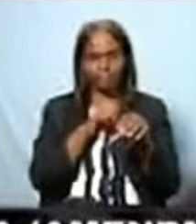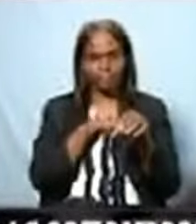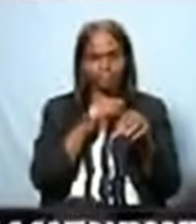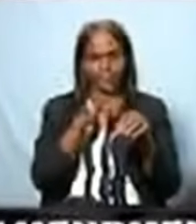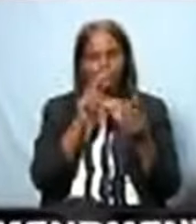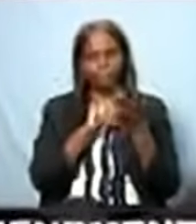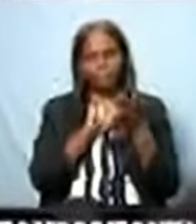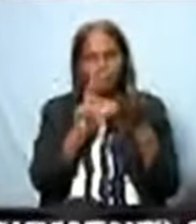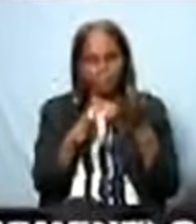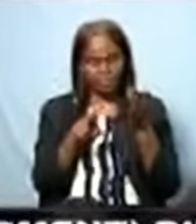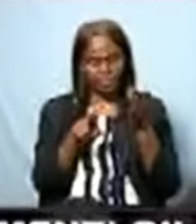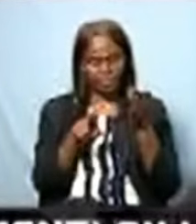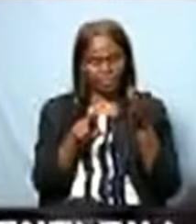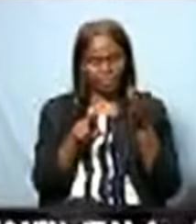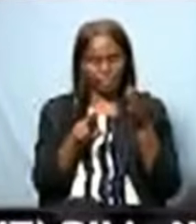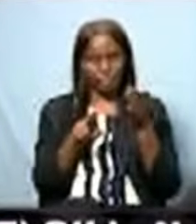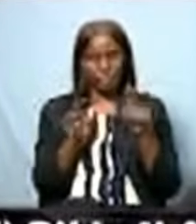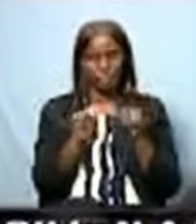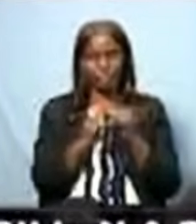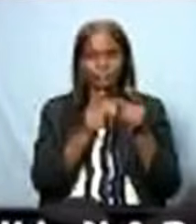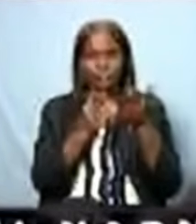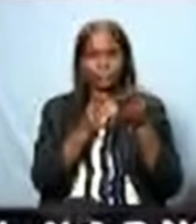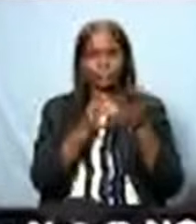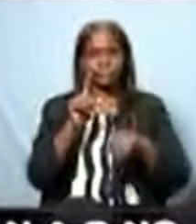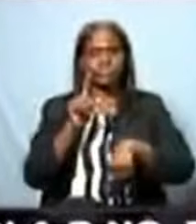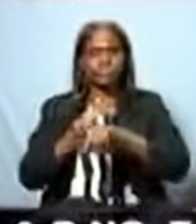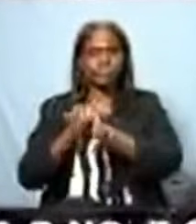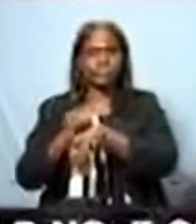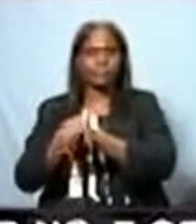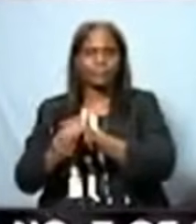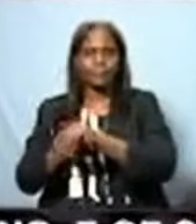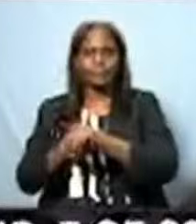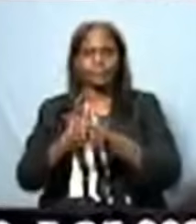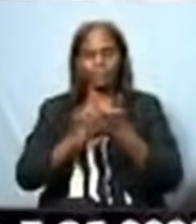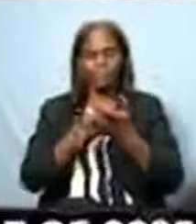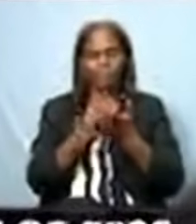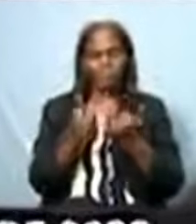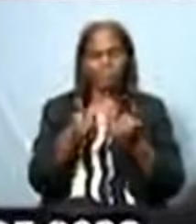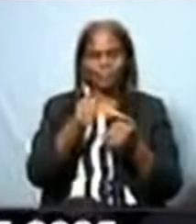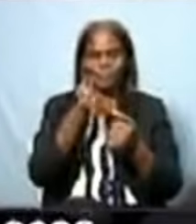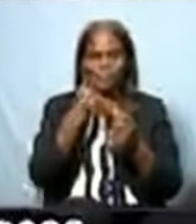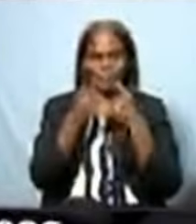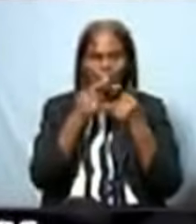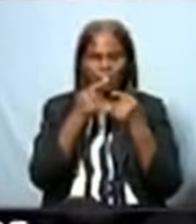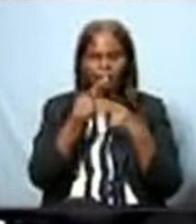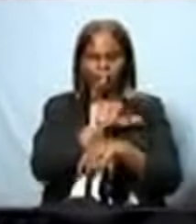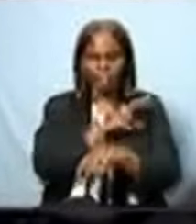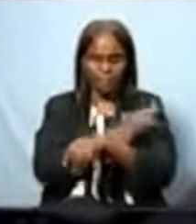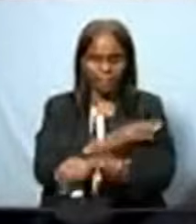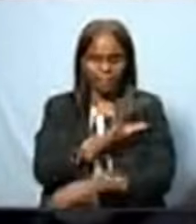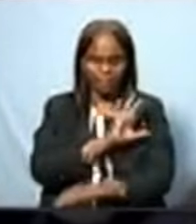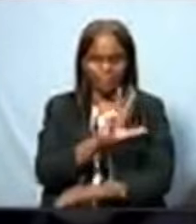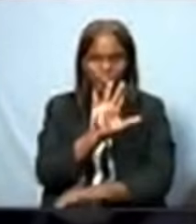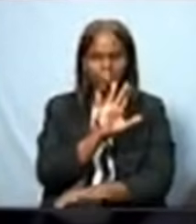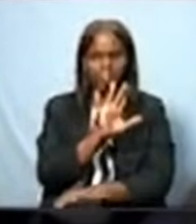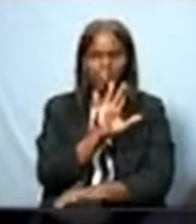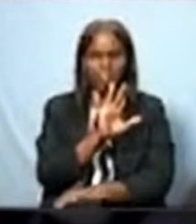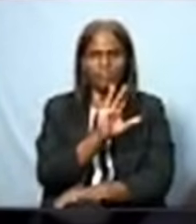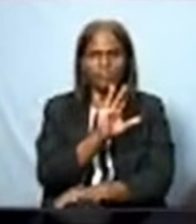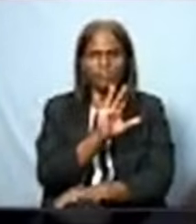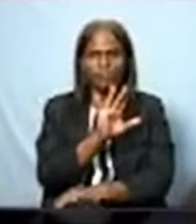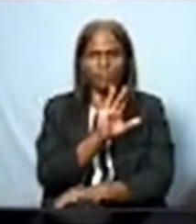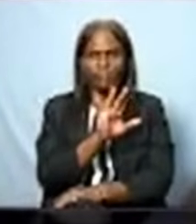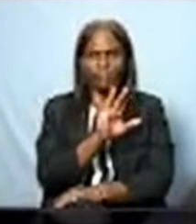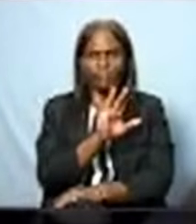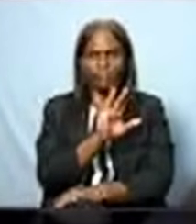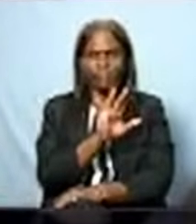resignation, death, and indeed expulsion. The witness is saying this power belongs to the